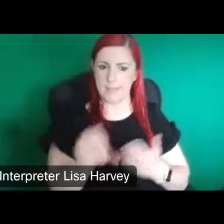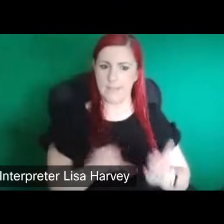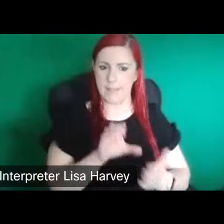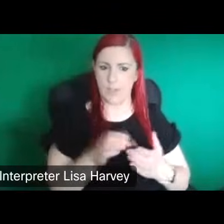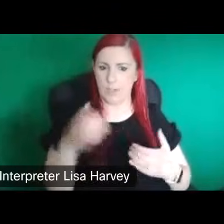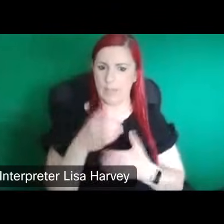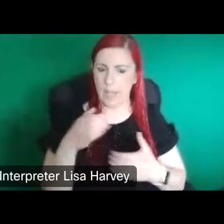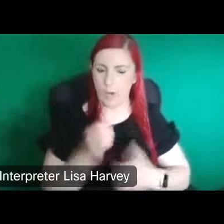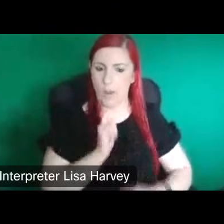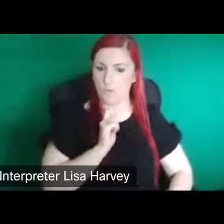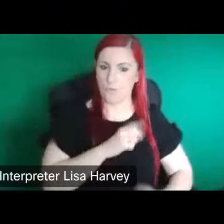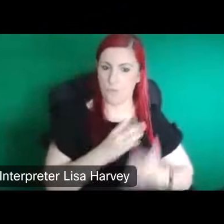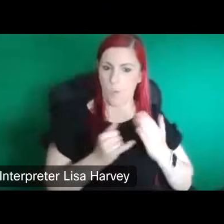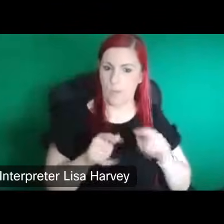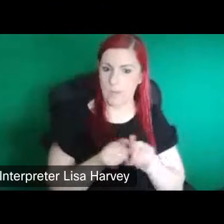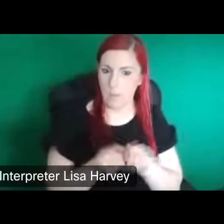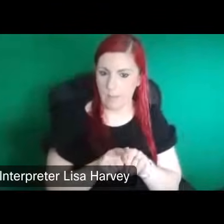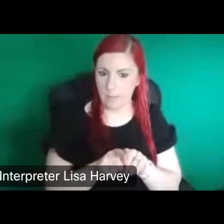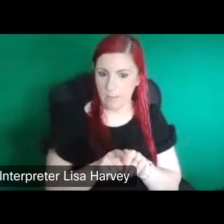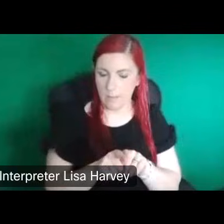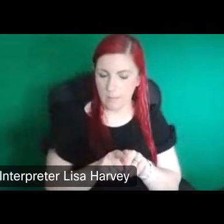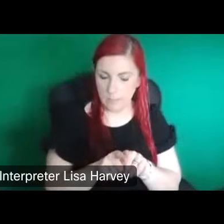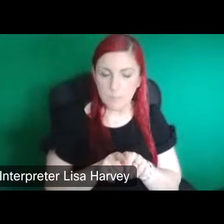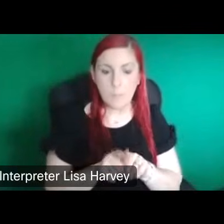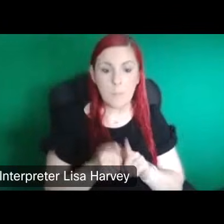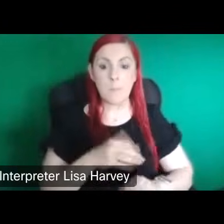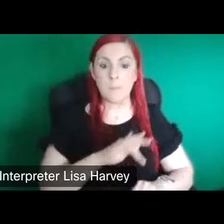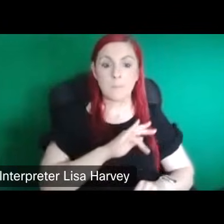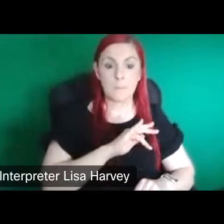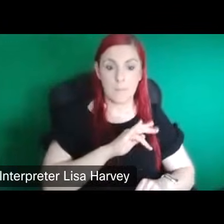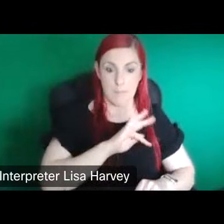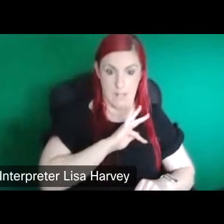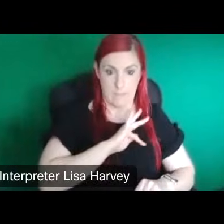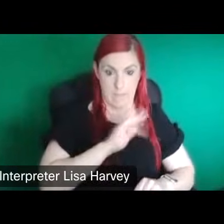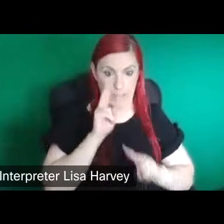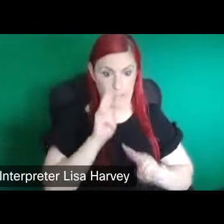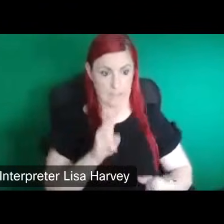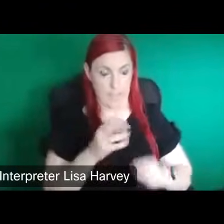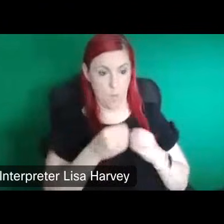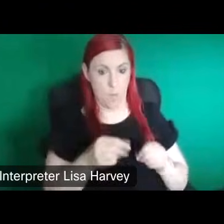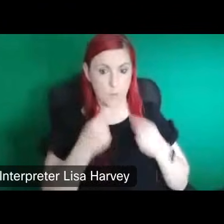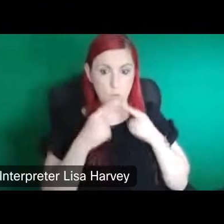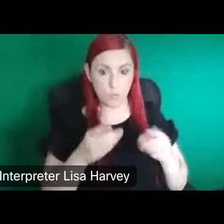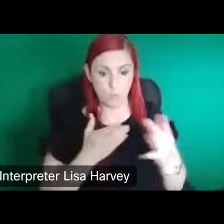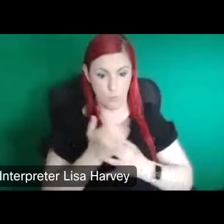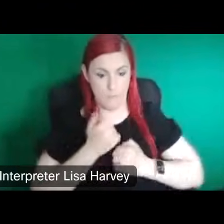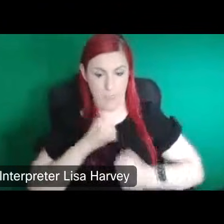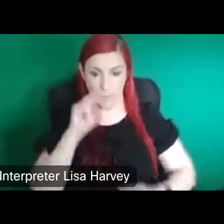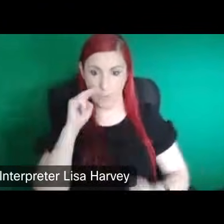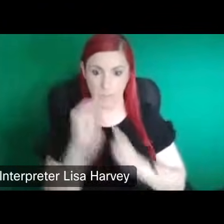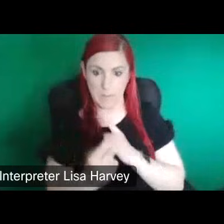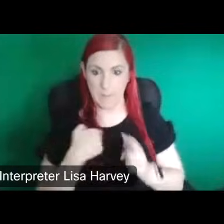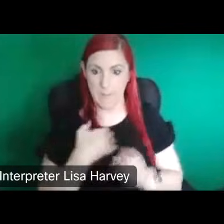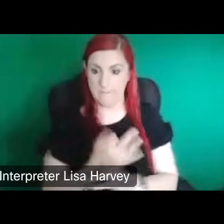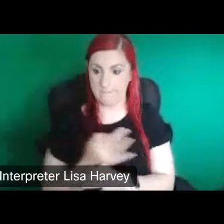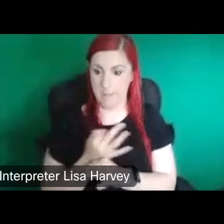each healthcare engagement. I used to only see open disclosure through my own lens, the family looking for answers following the death of a loved